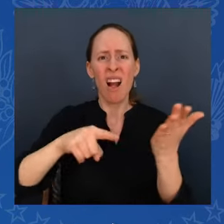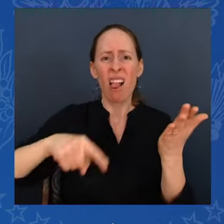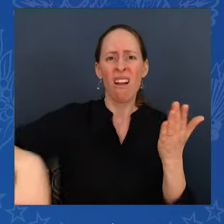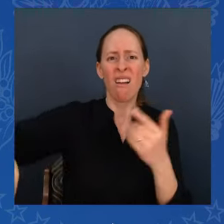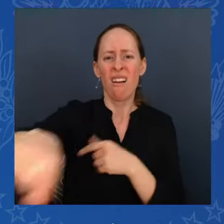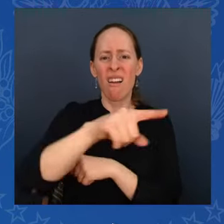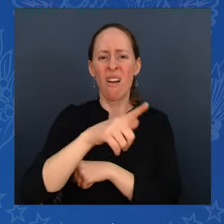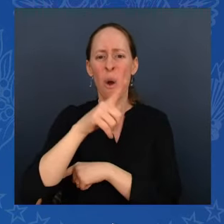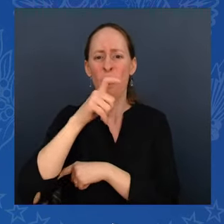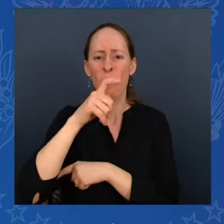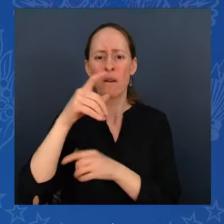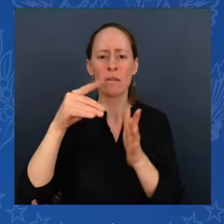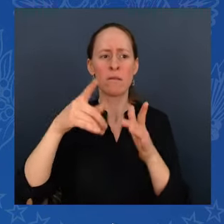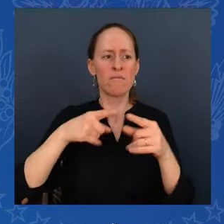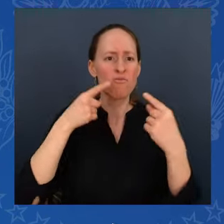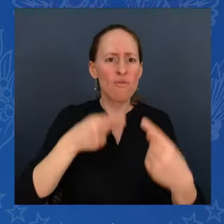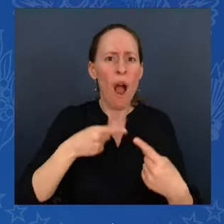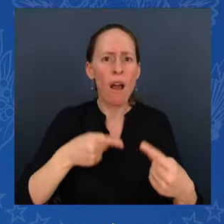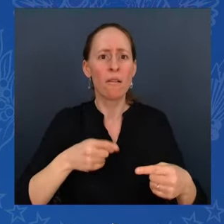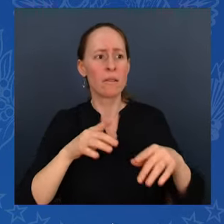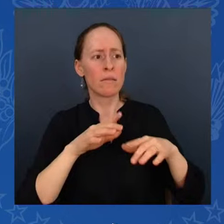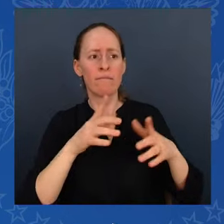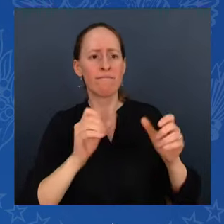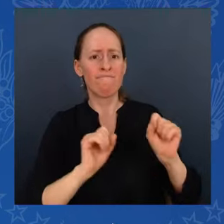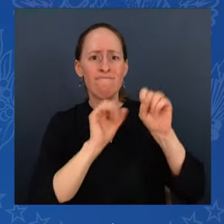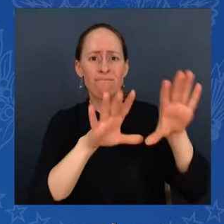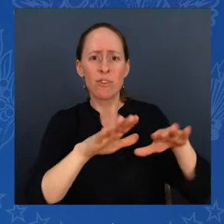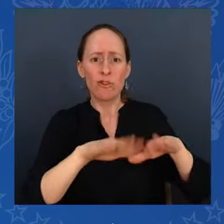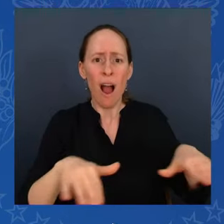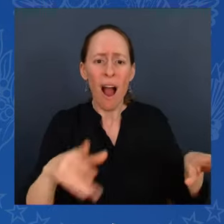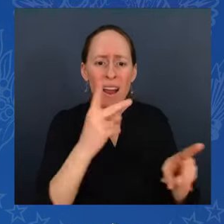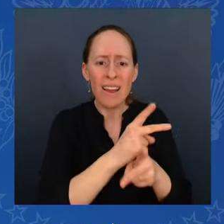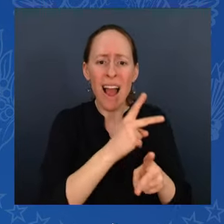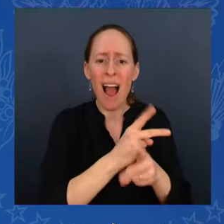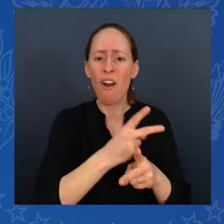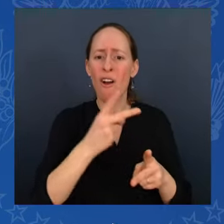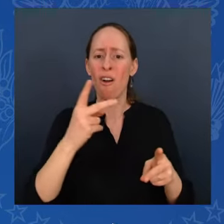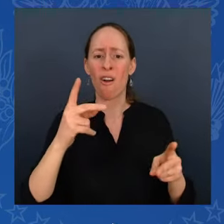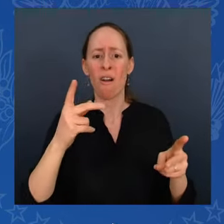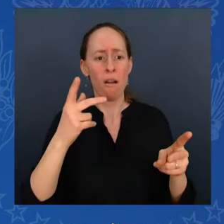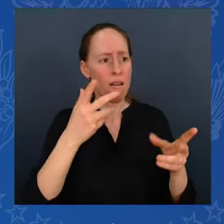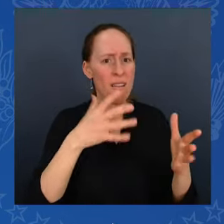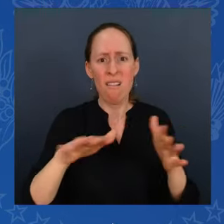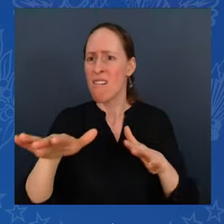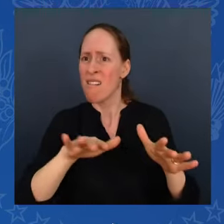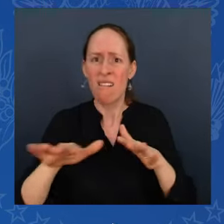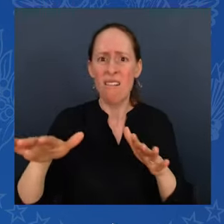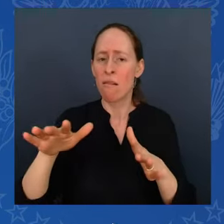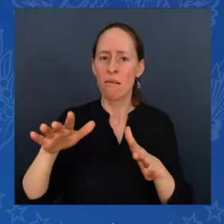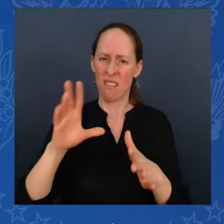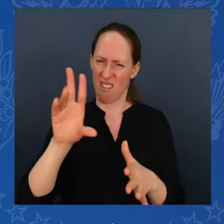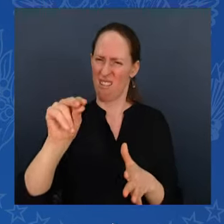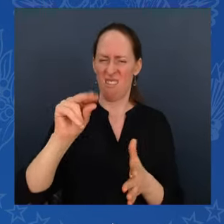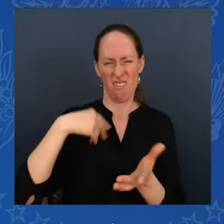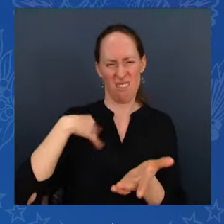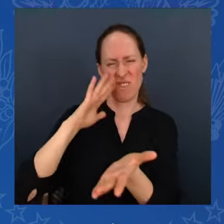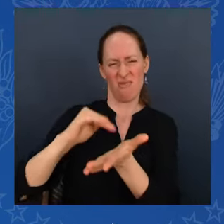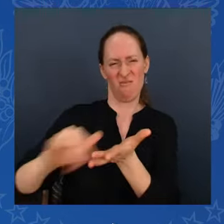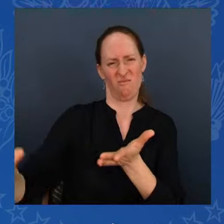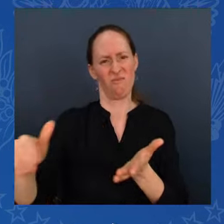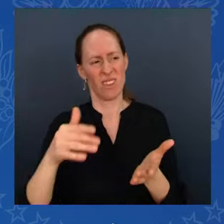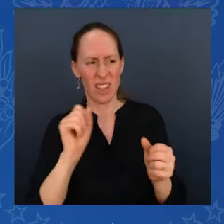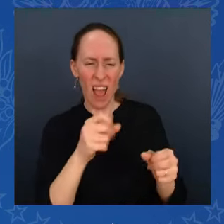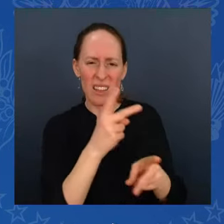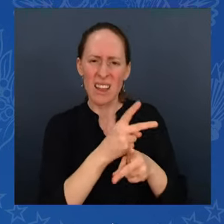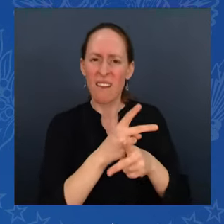loans. And over the coming months, the Department of Education will propose and then implement these plans. And starting this fall, we